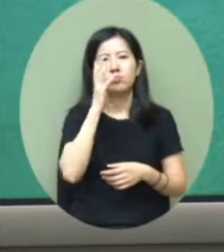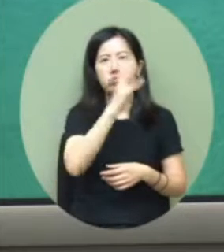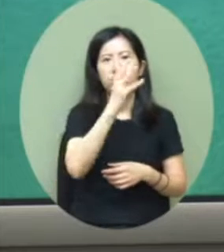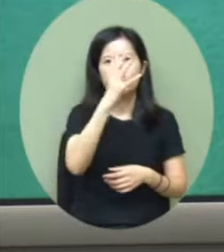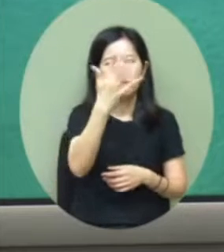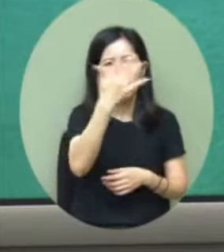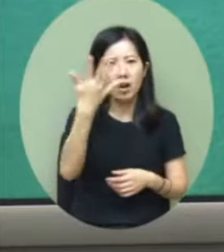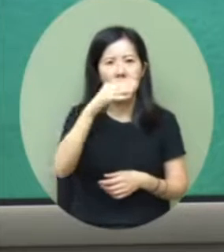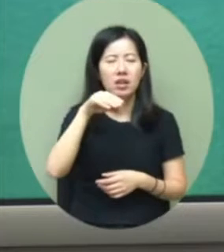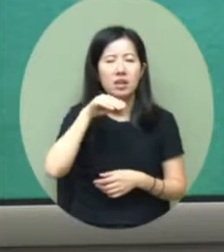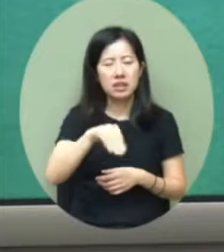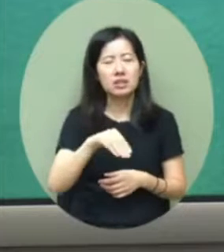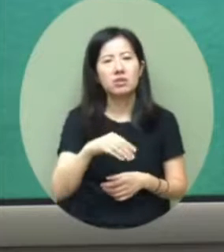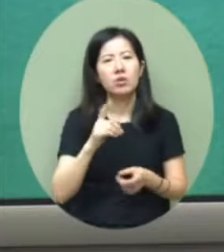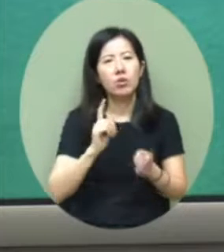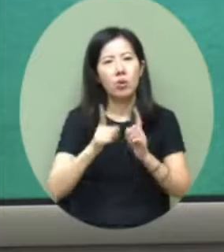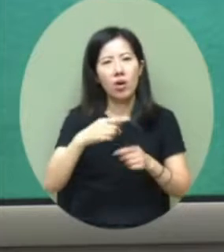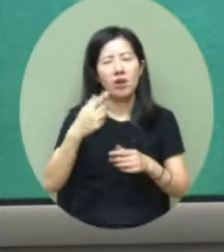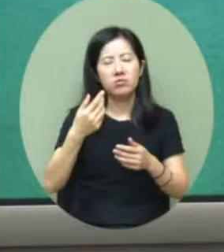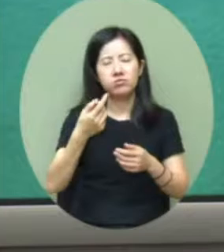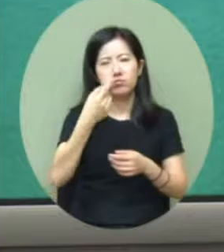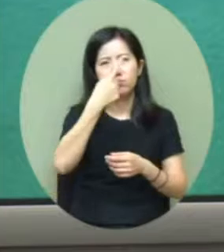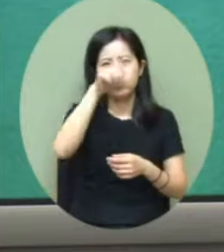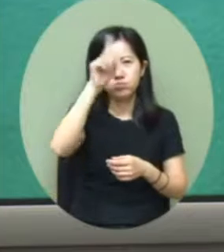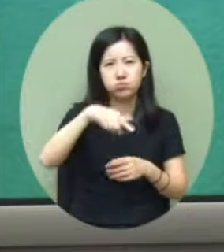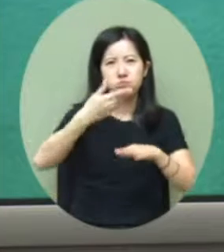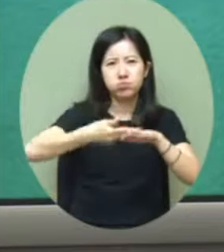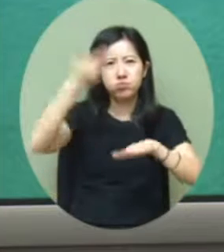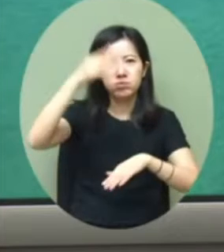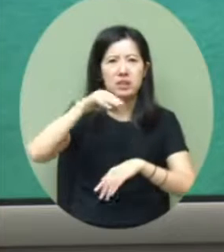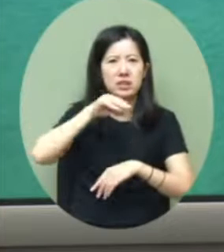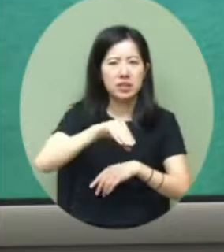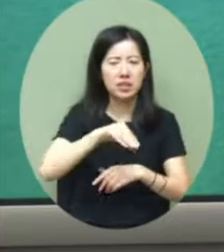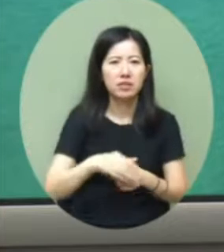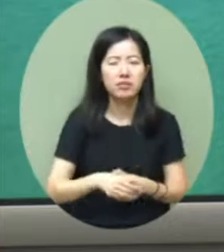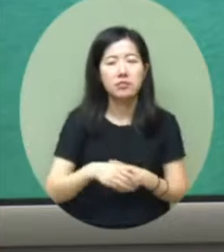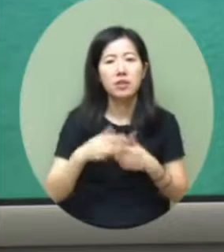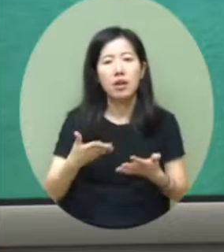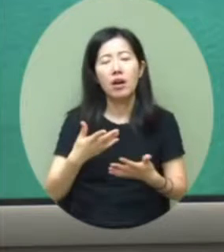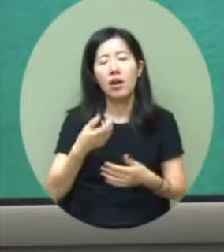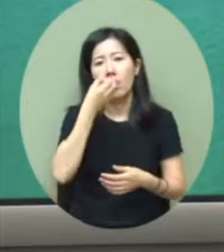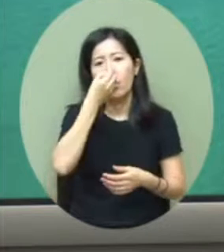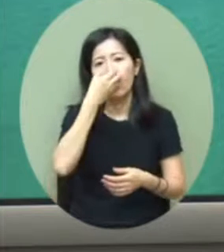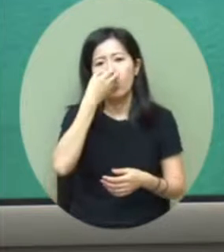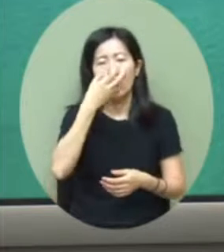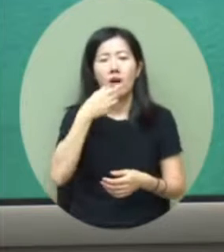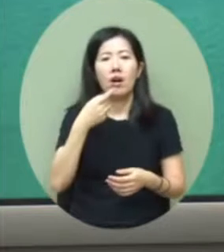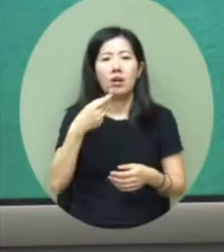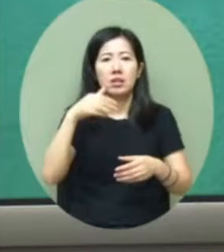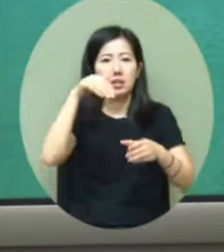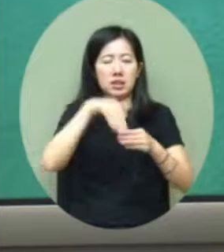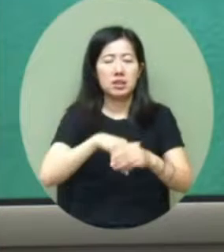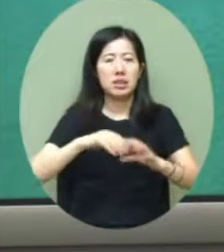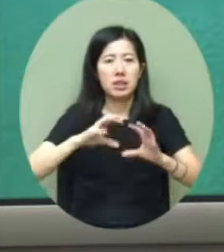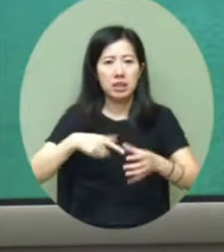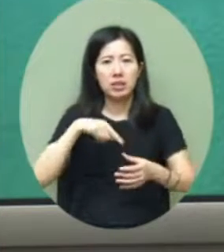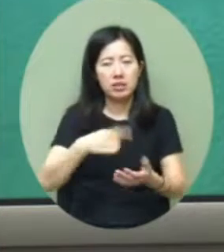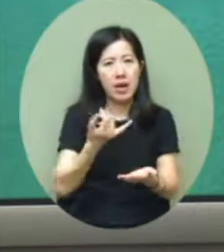IPO. They have had a capitalization of hundreds or tens of millions